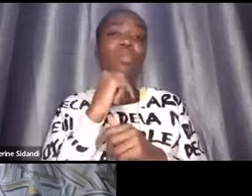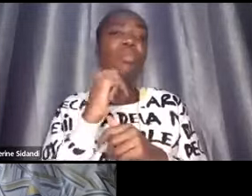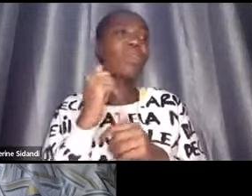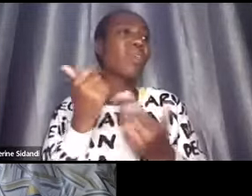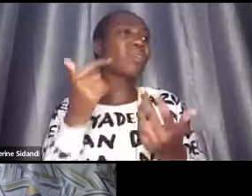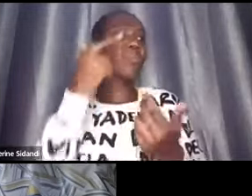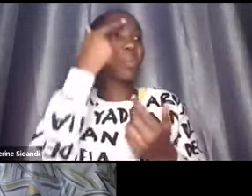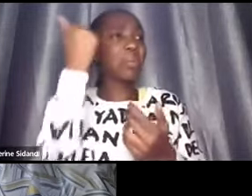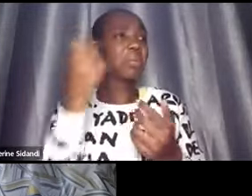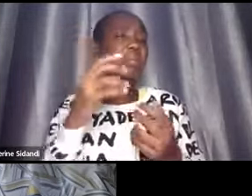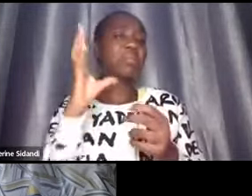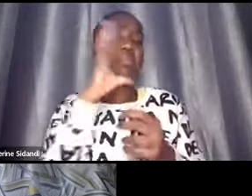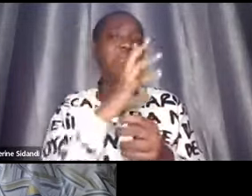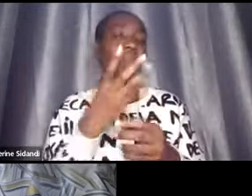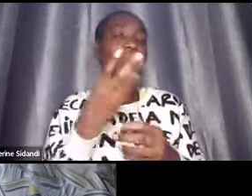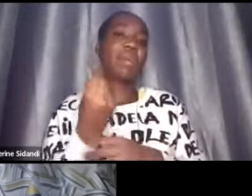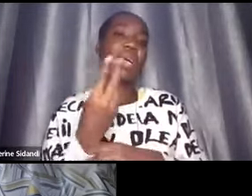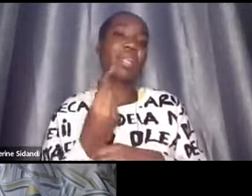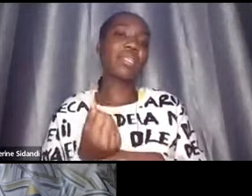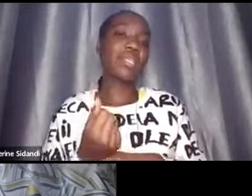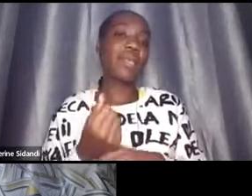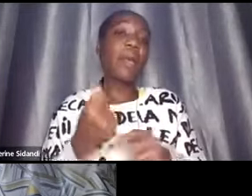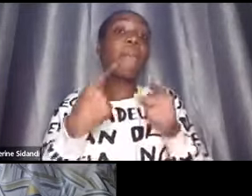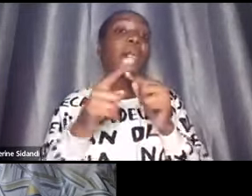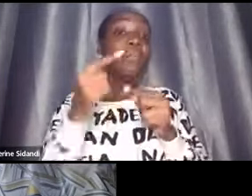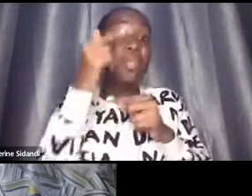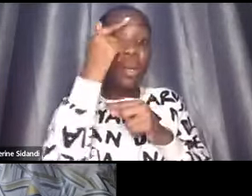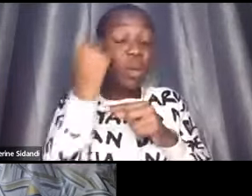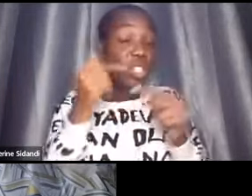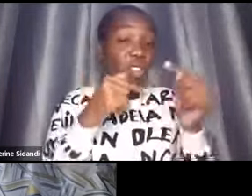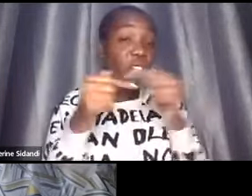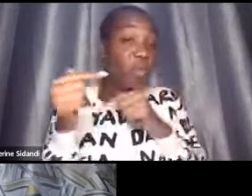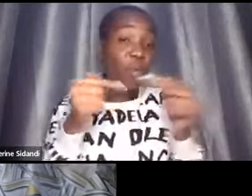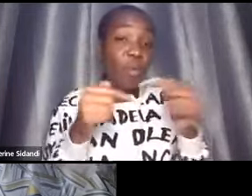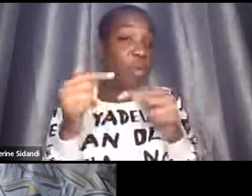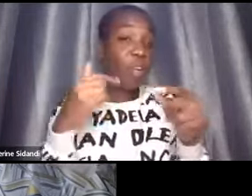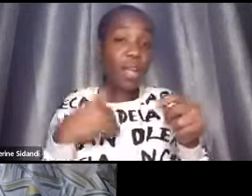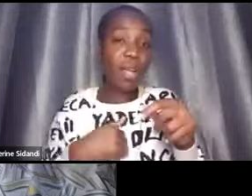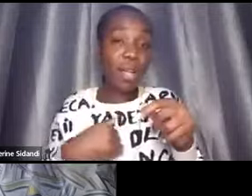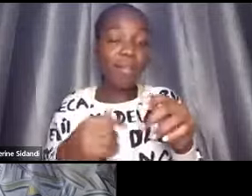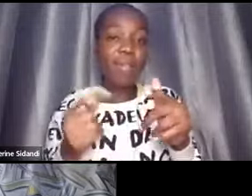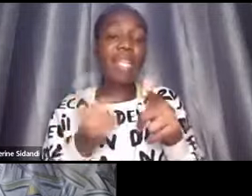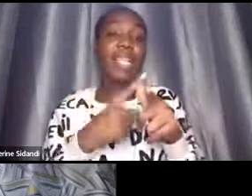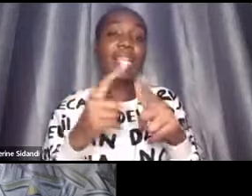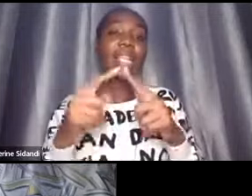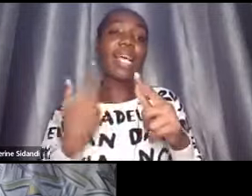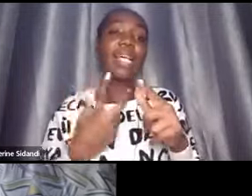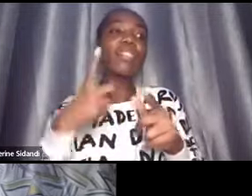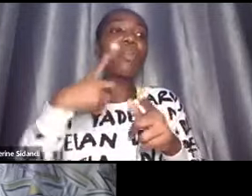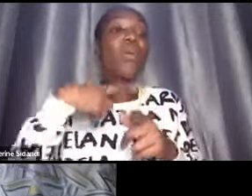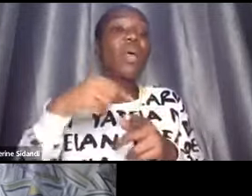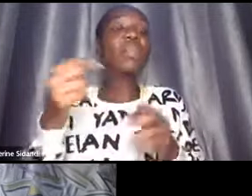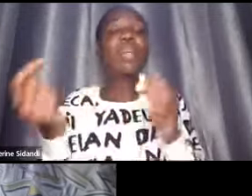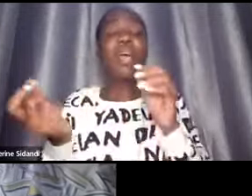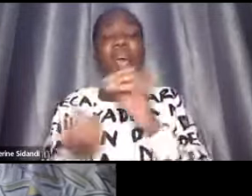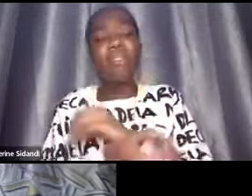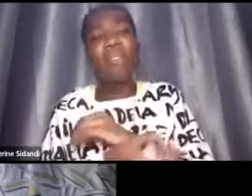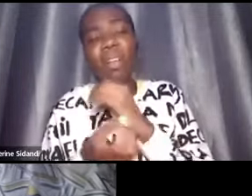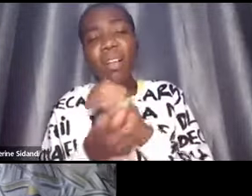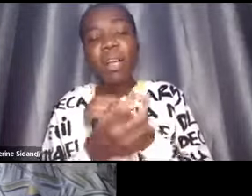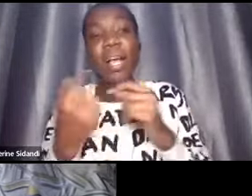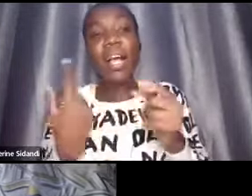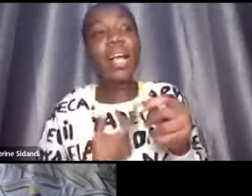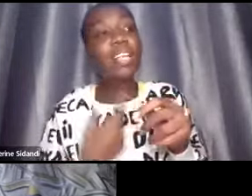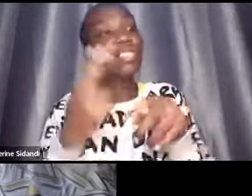No, it's because they mismanaged conflict, and some of them we even went in and advised them. We have a cafeteria of tools we use to